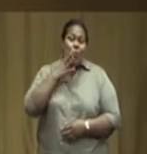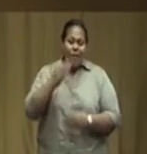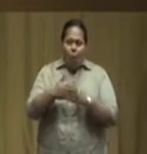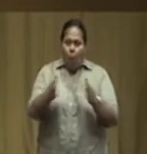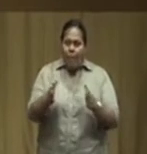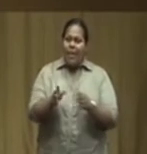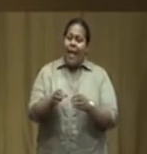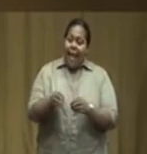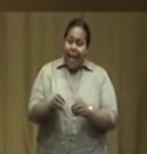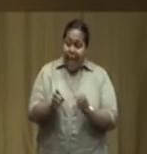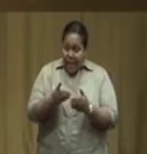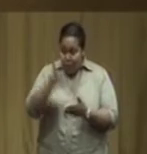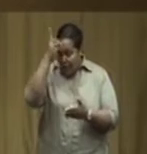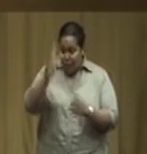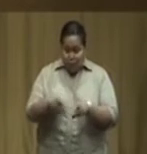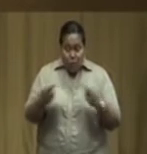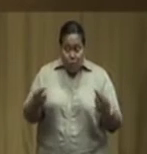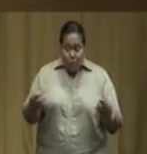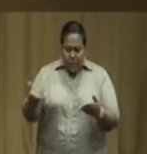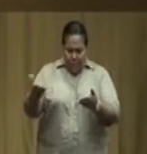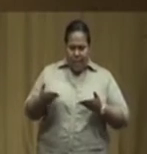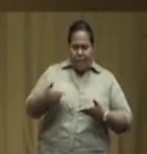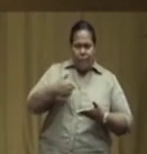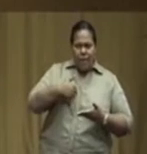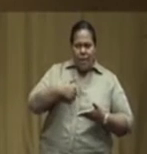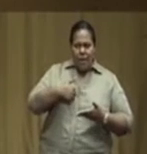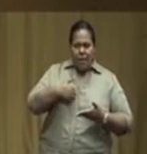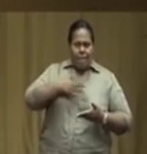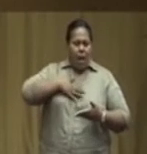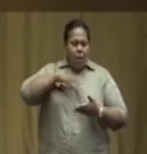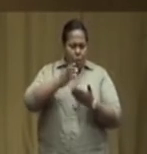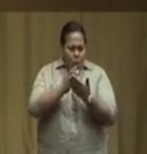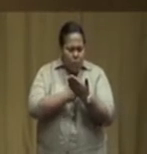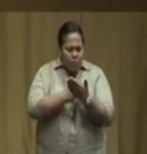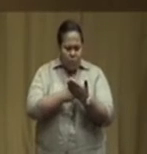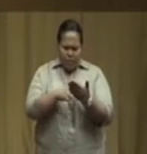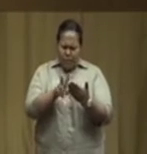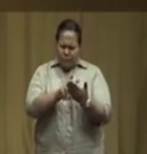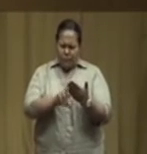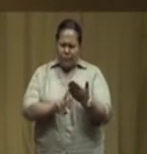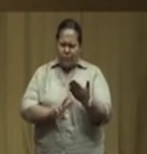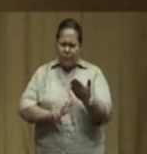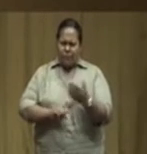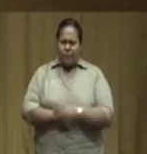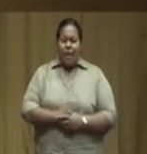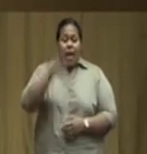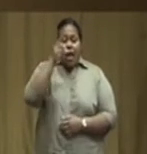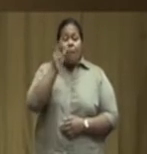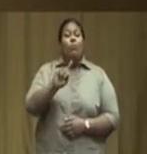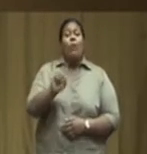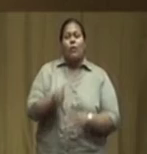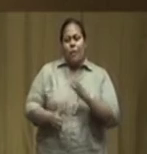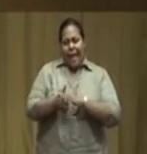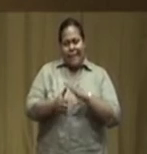to me in one of my courses, ED 358, enabled me to access these